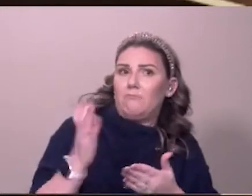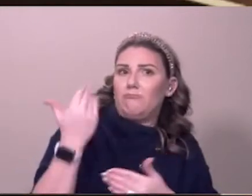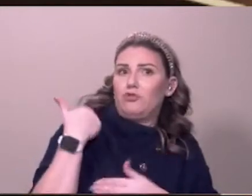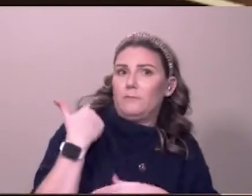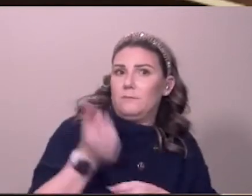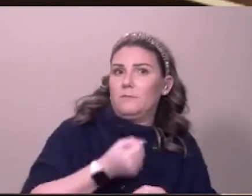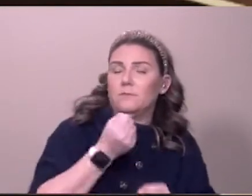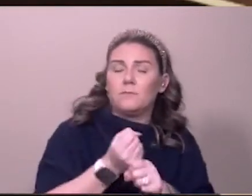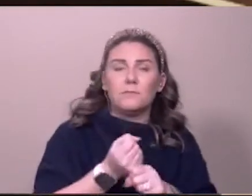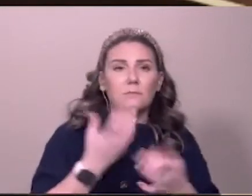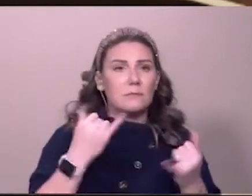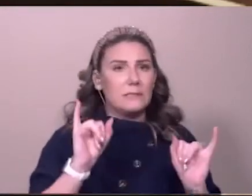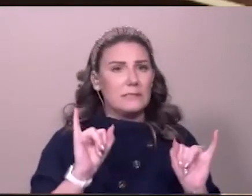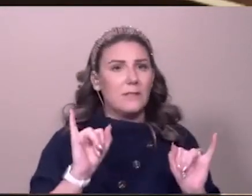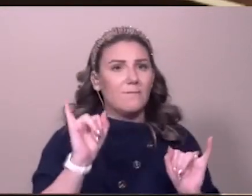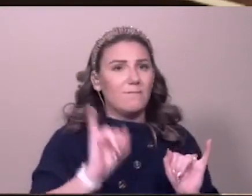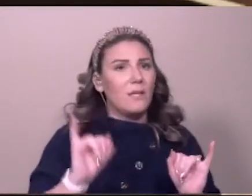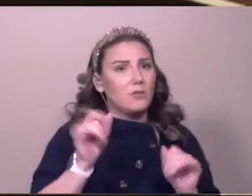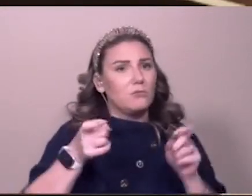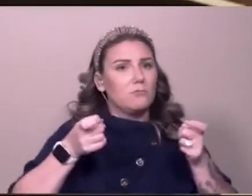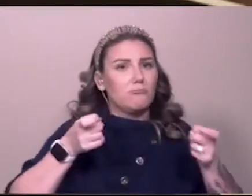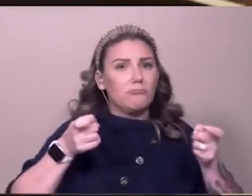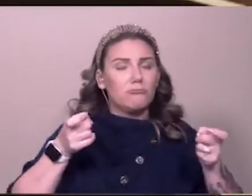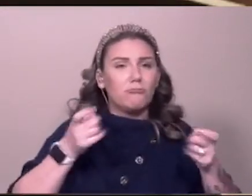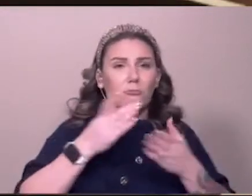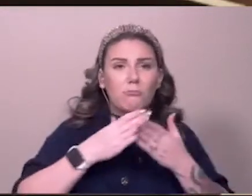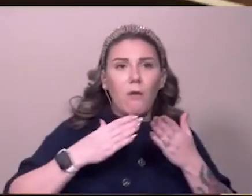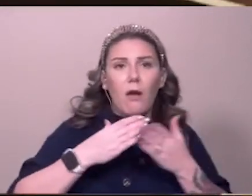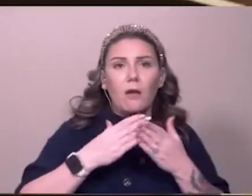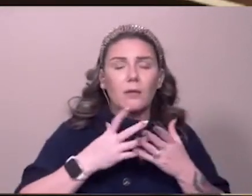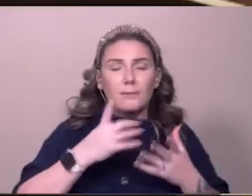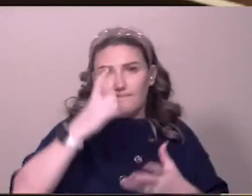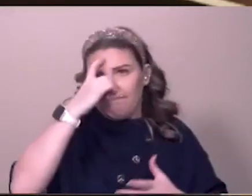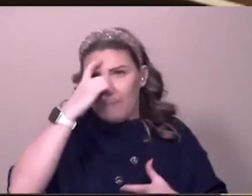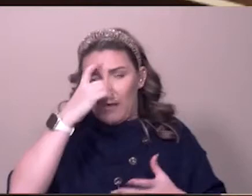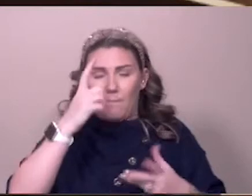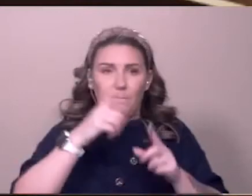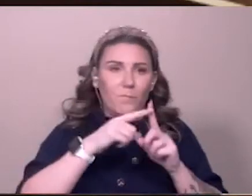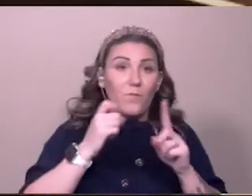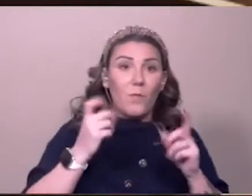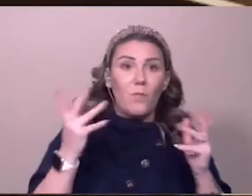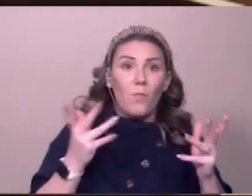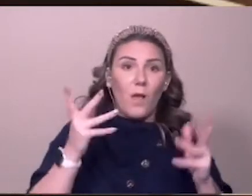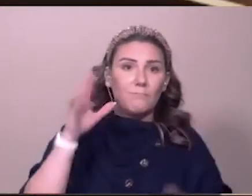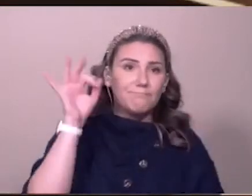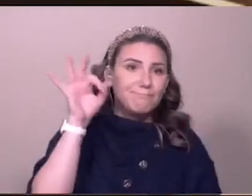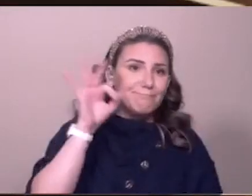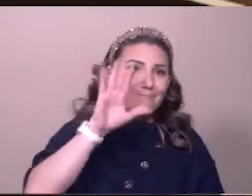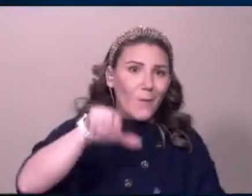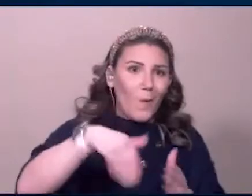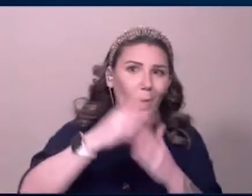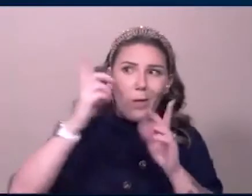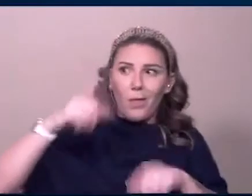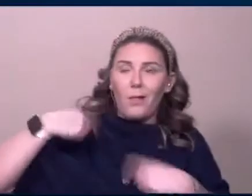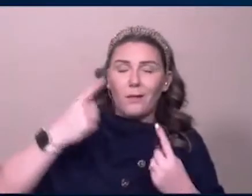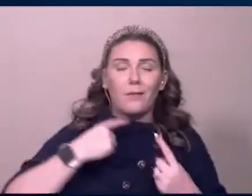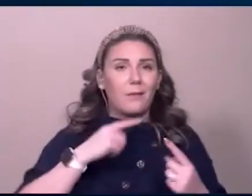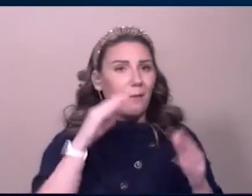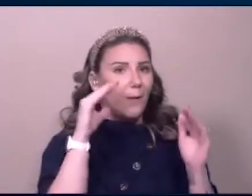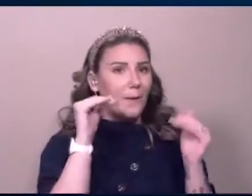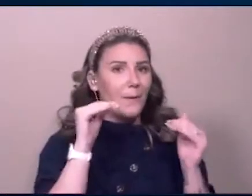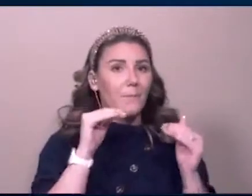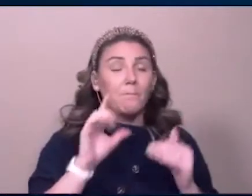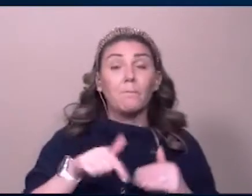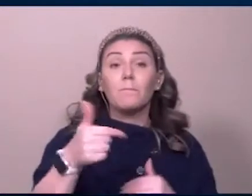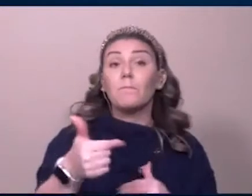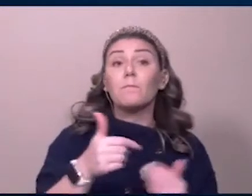some infection control thoughts in people's minds from what we've been preaching all along. I sure hope so. Dr. Stewart,